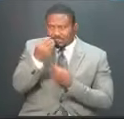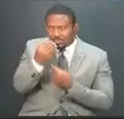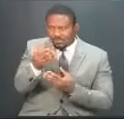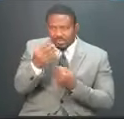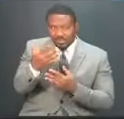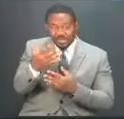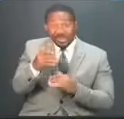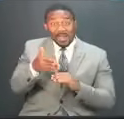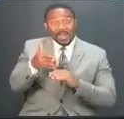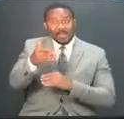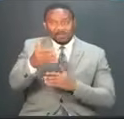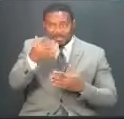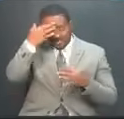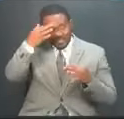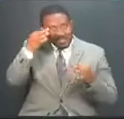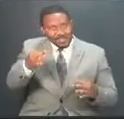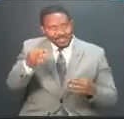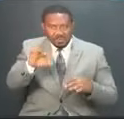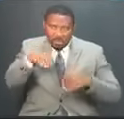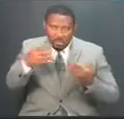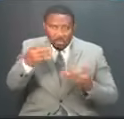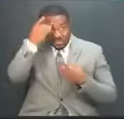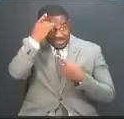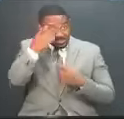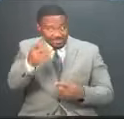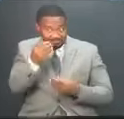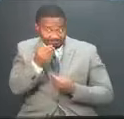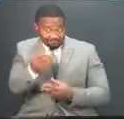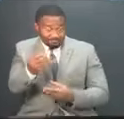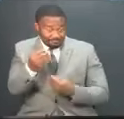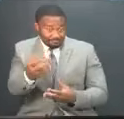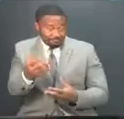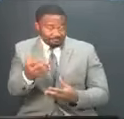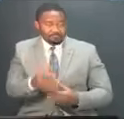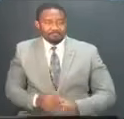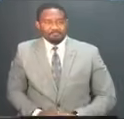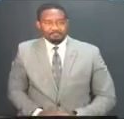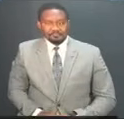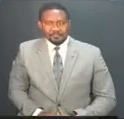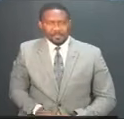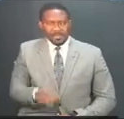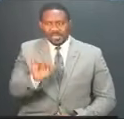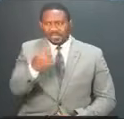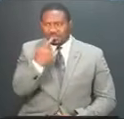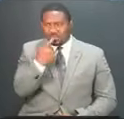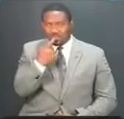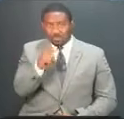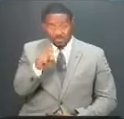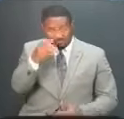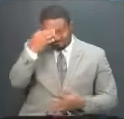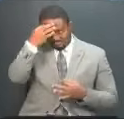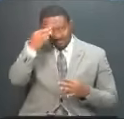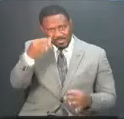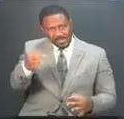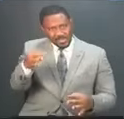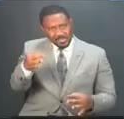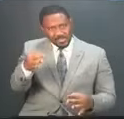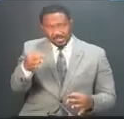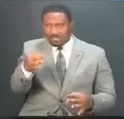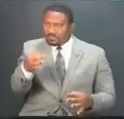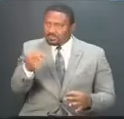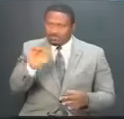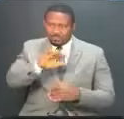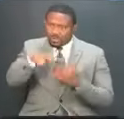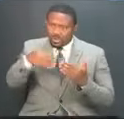judgment or decision." This rule appears mandatory in 8 terms and applies in